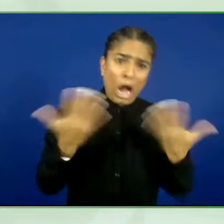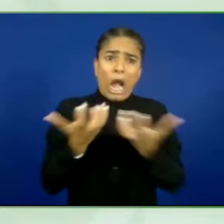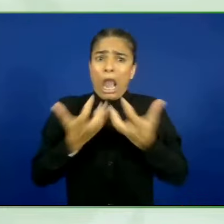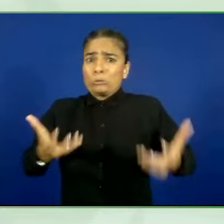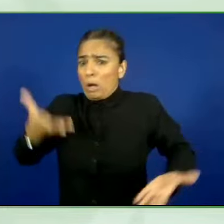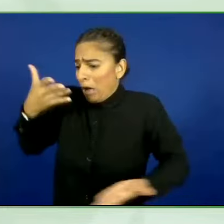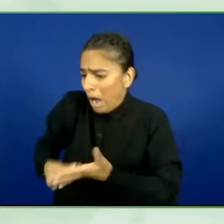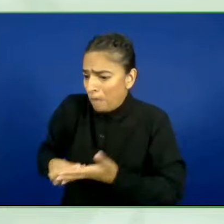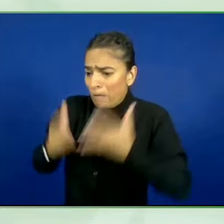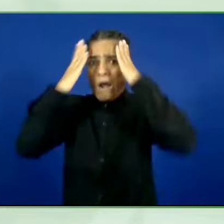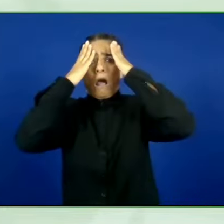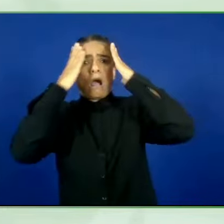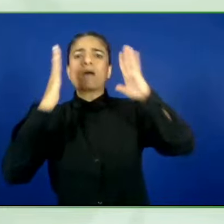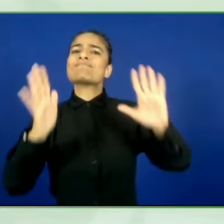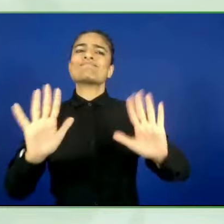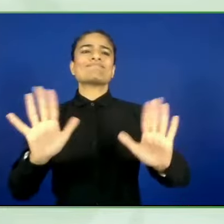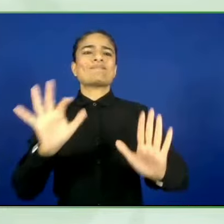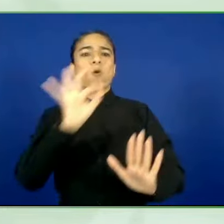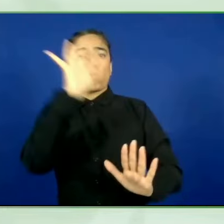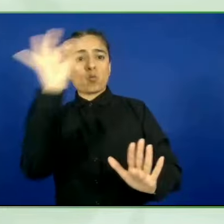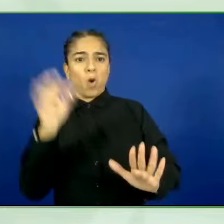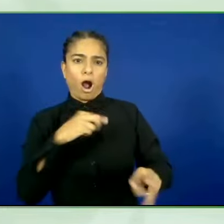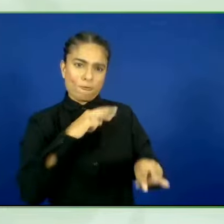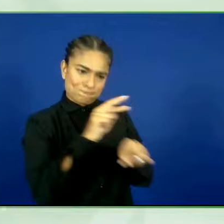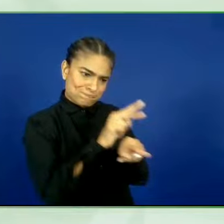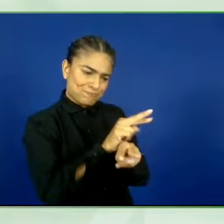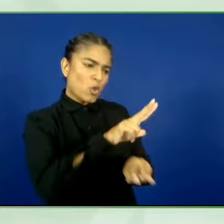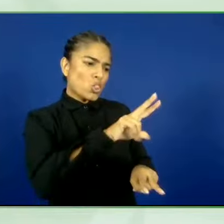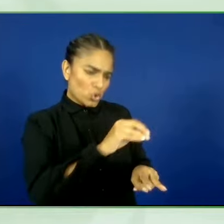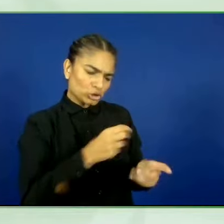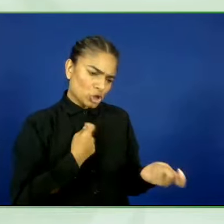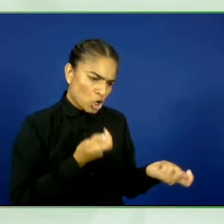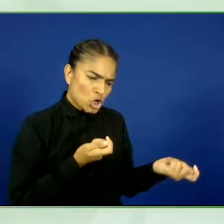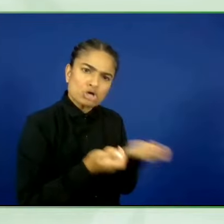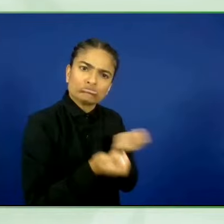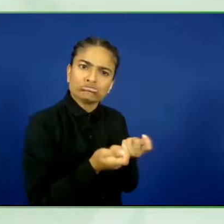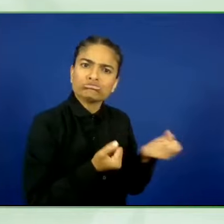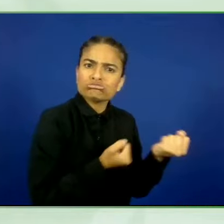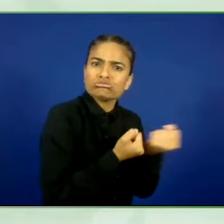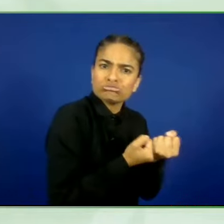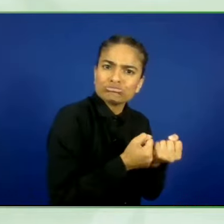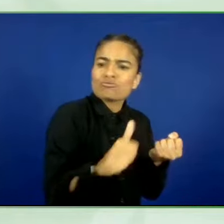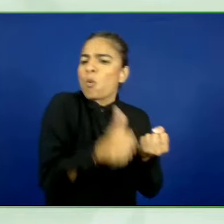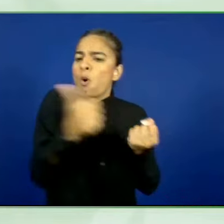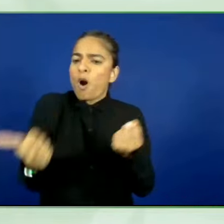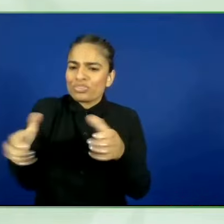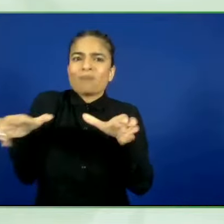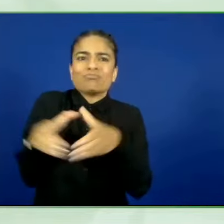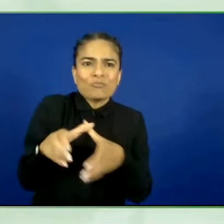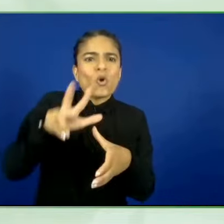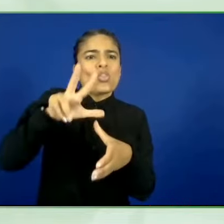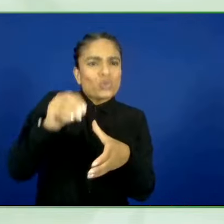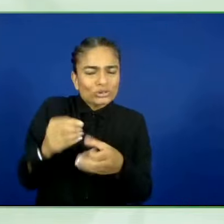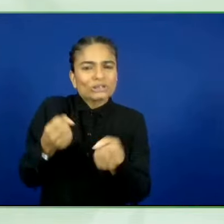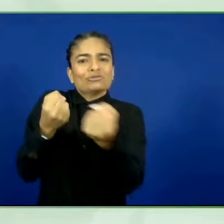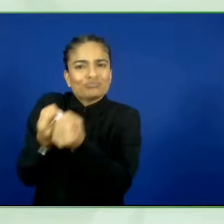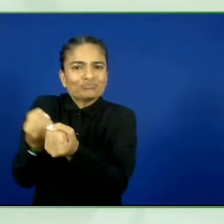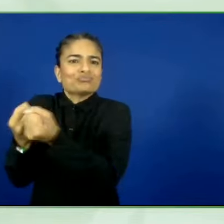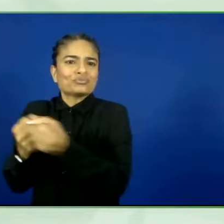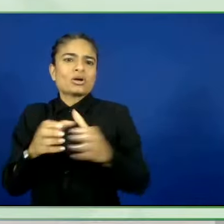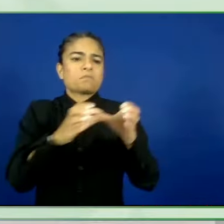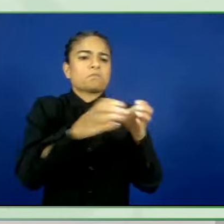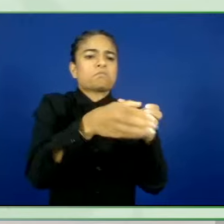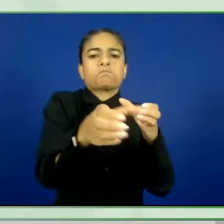quite manageable, unlike having the whole 17,000 being managed by quite a few or limited number of specialists.